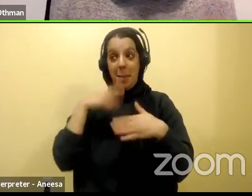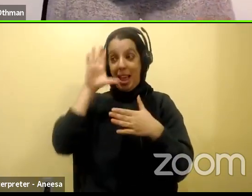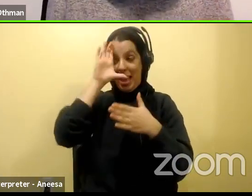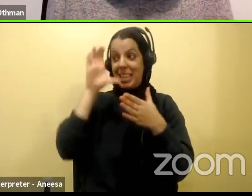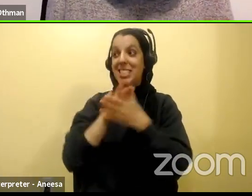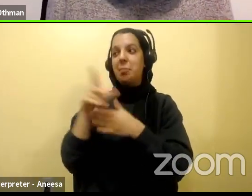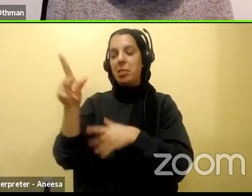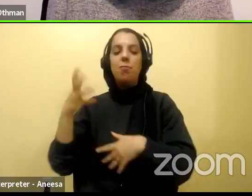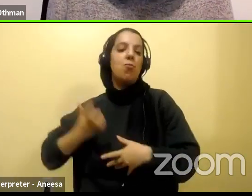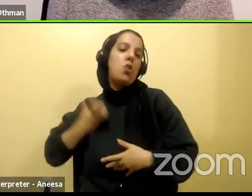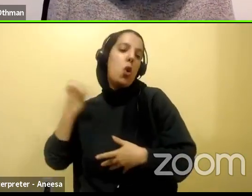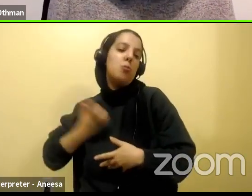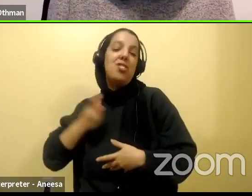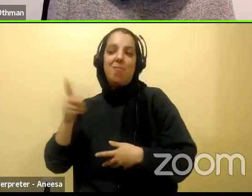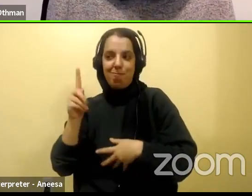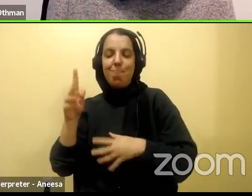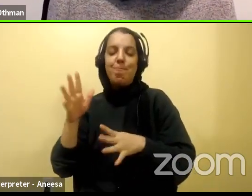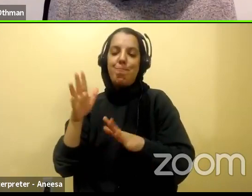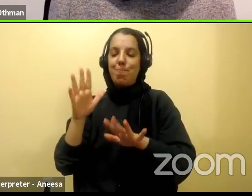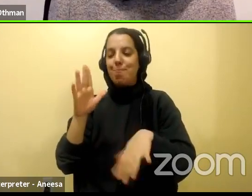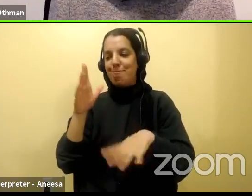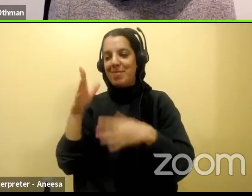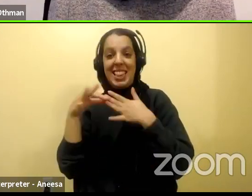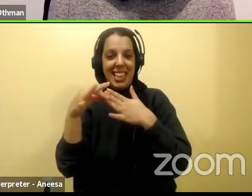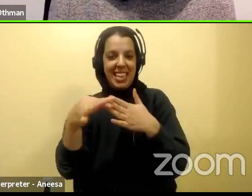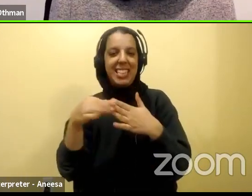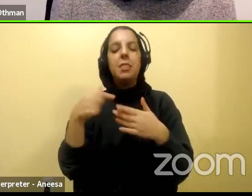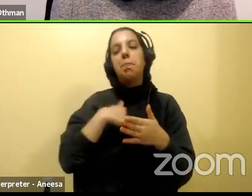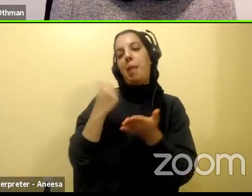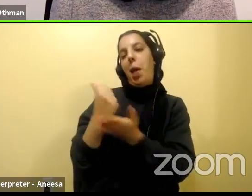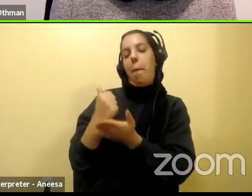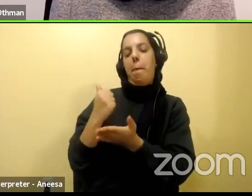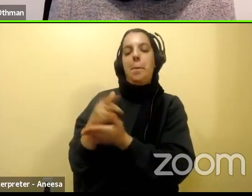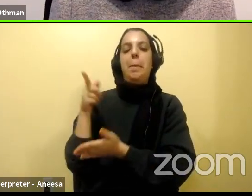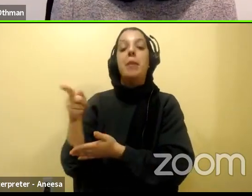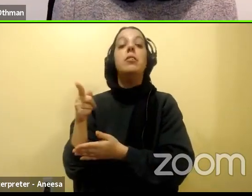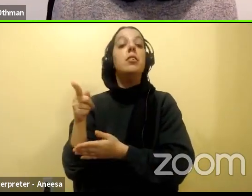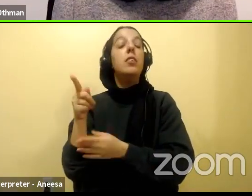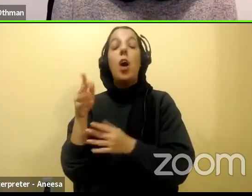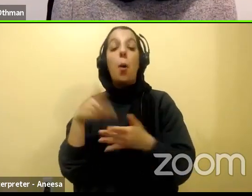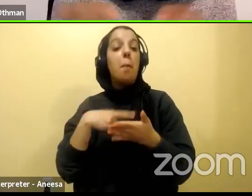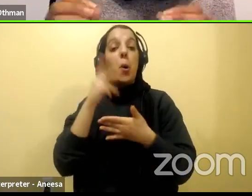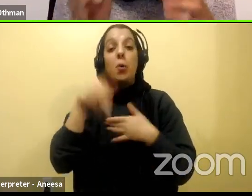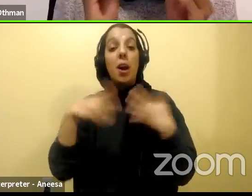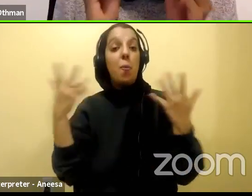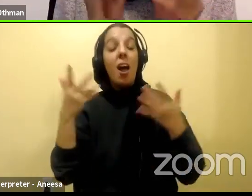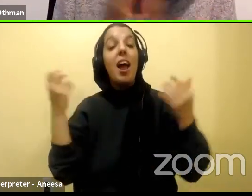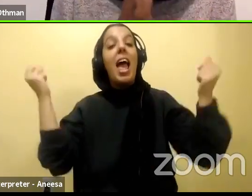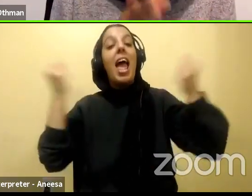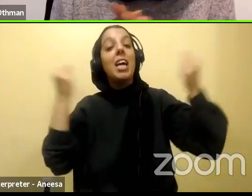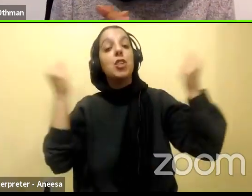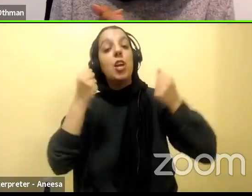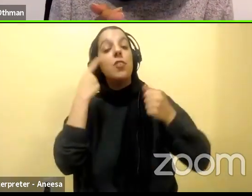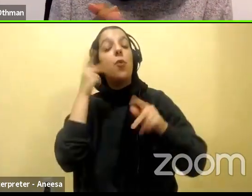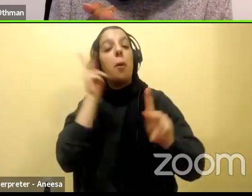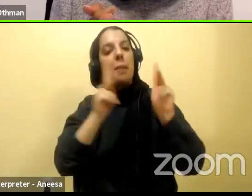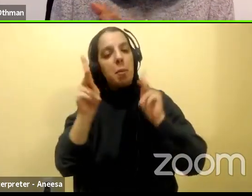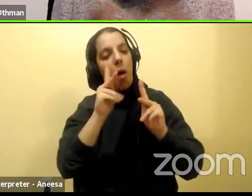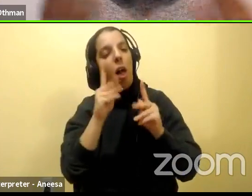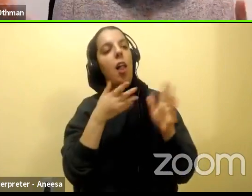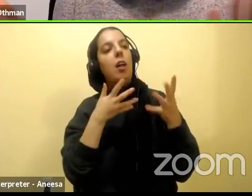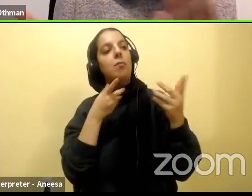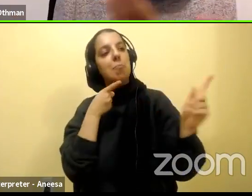helping him. And basically what it is we're offering exercises for people with disabilities that are very specific to their